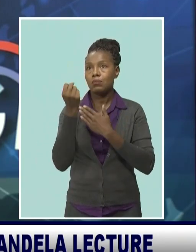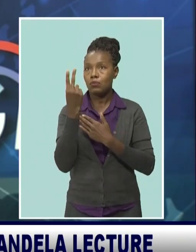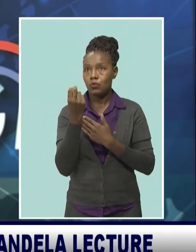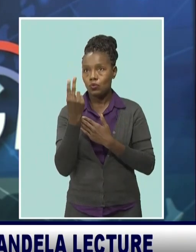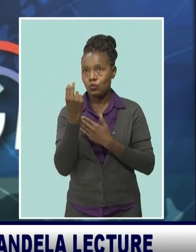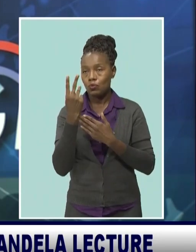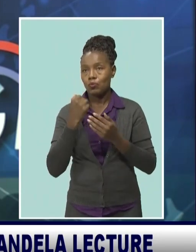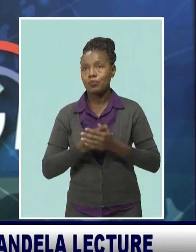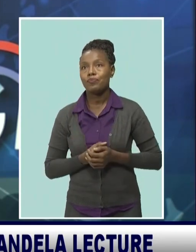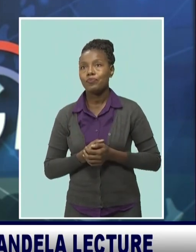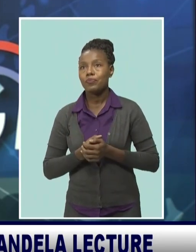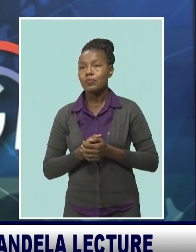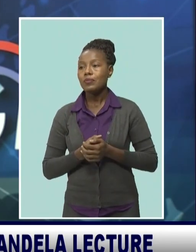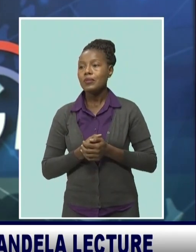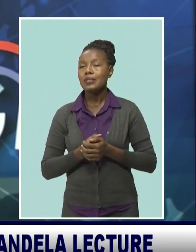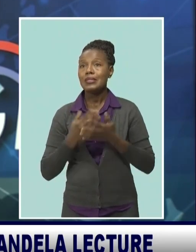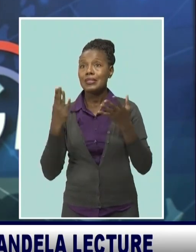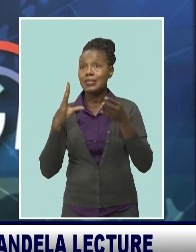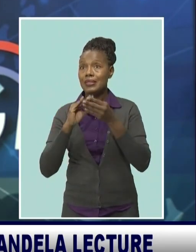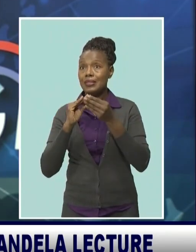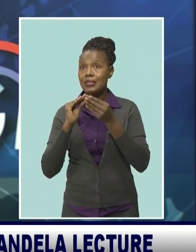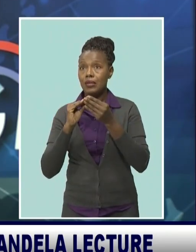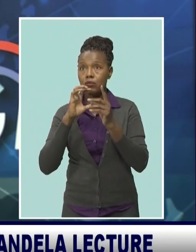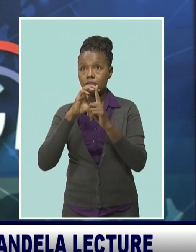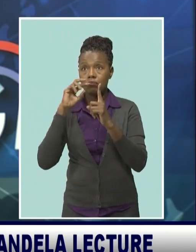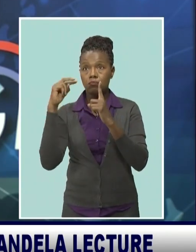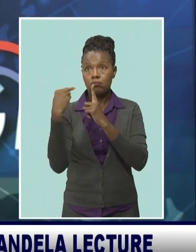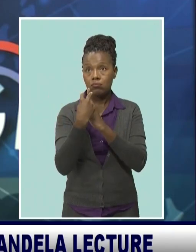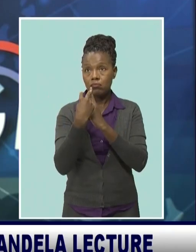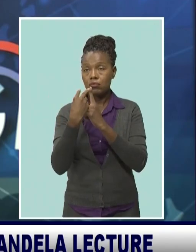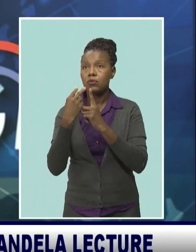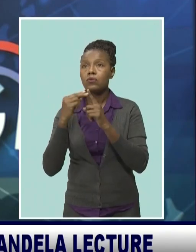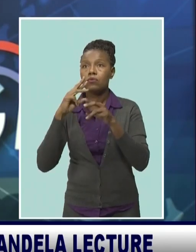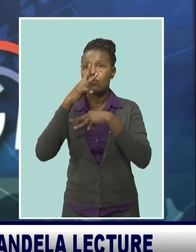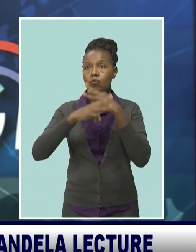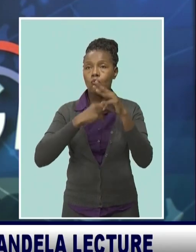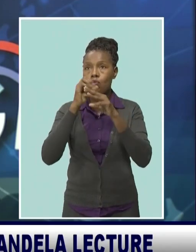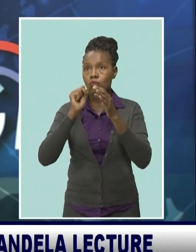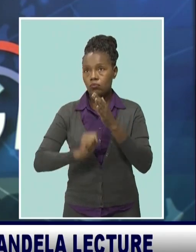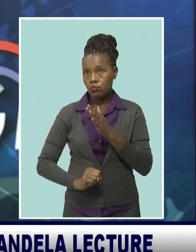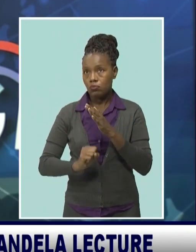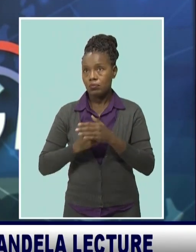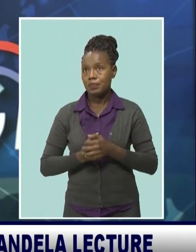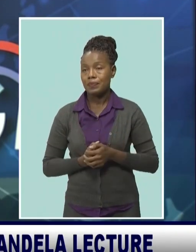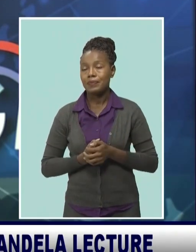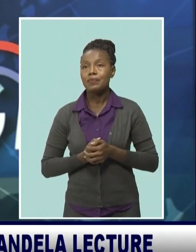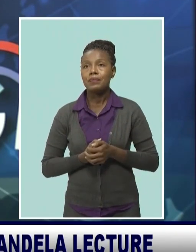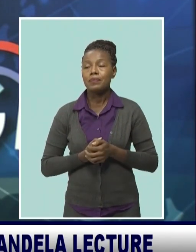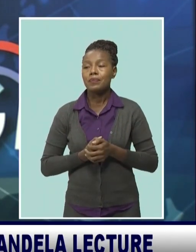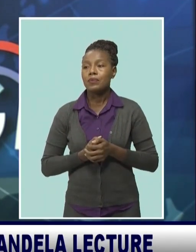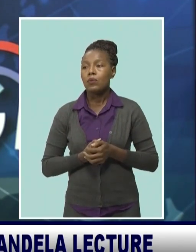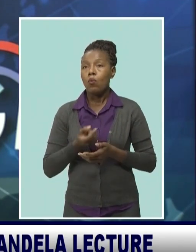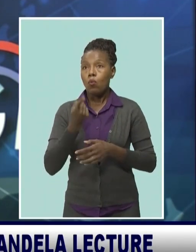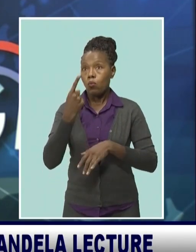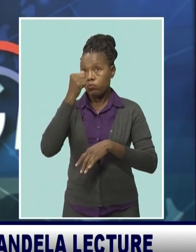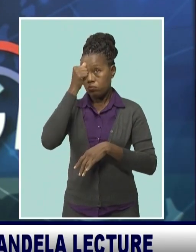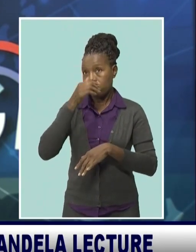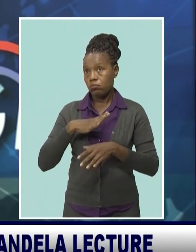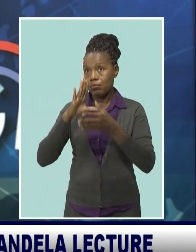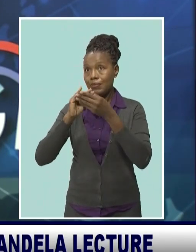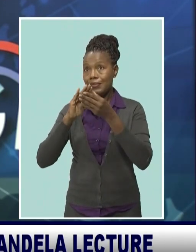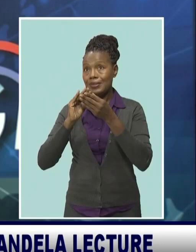Crisis, Perspectives from the Global South. Chief Executive of the Nelson Mandela Foundation, Selo Hatang, says the lecture is one that will